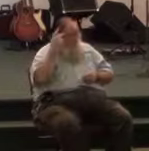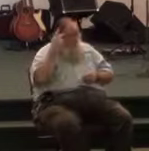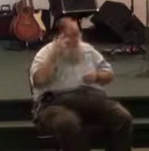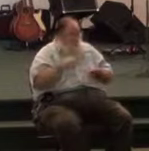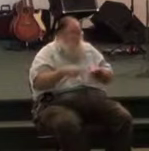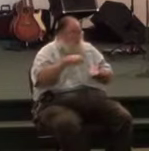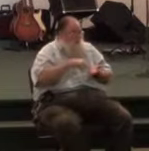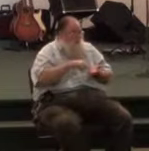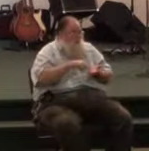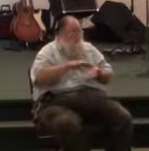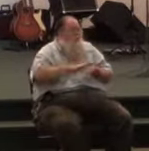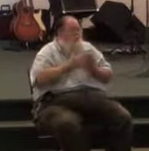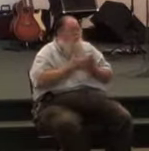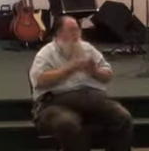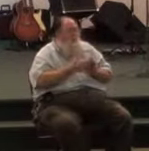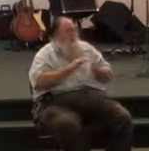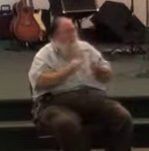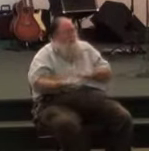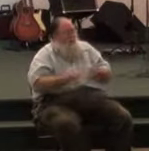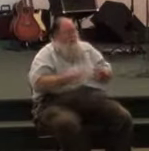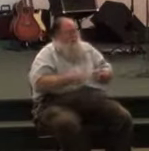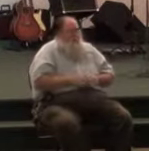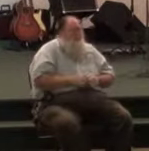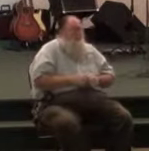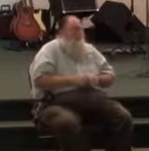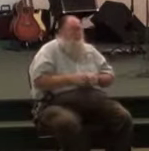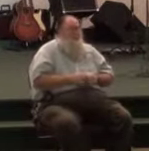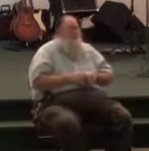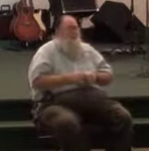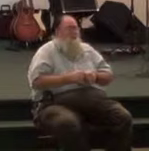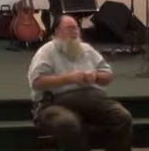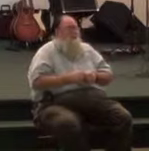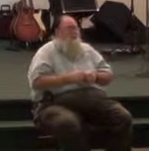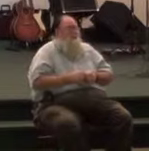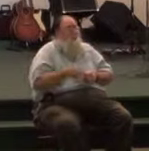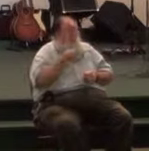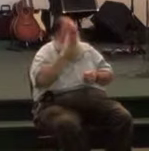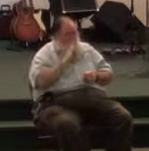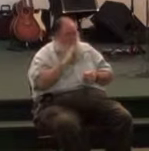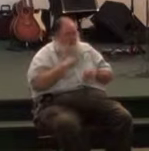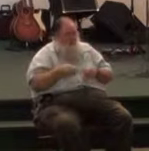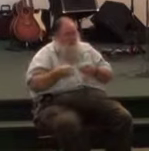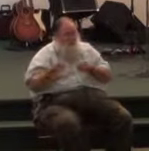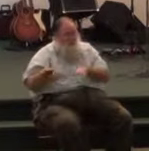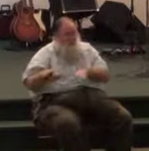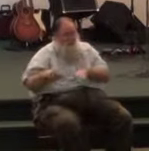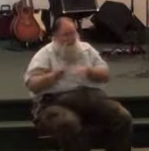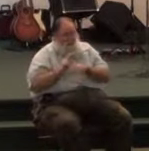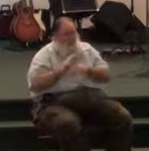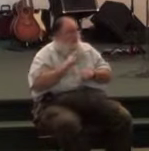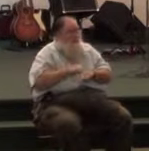Part of the family. And God allows him to spend some time with the disciples. I think that's